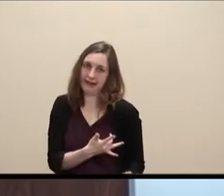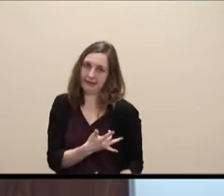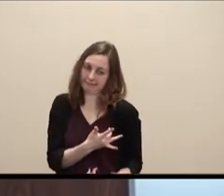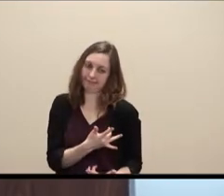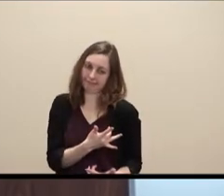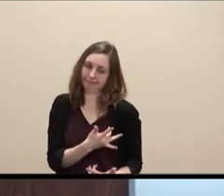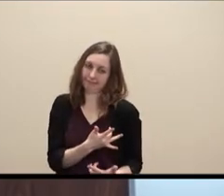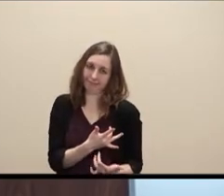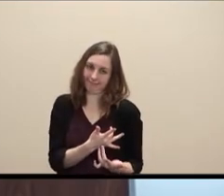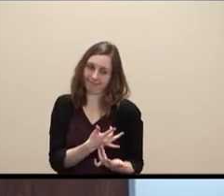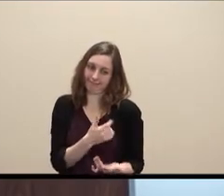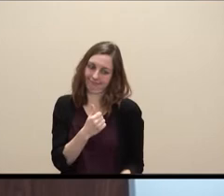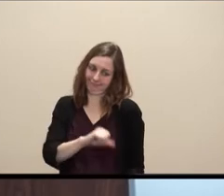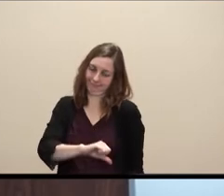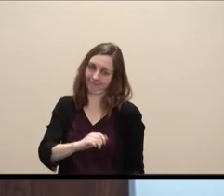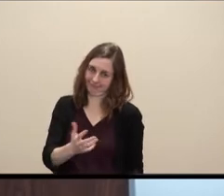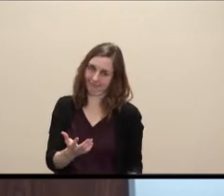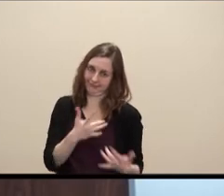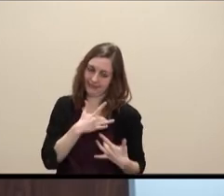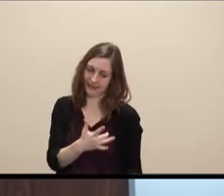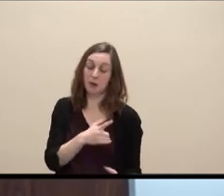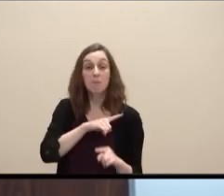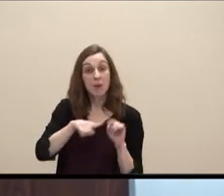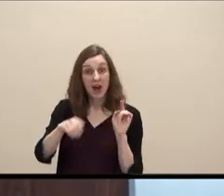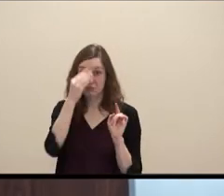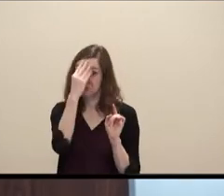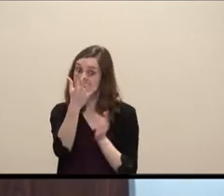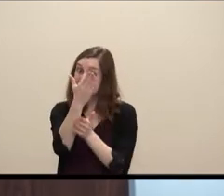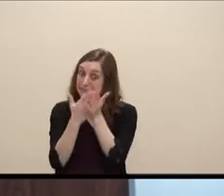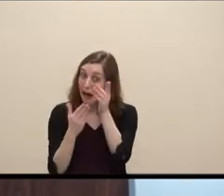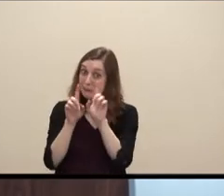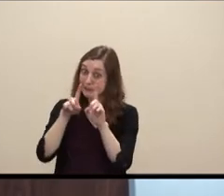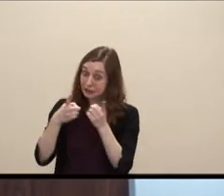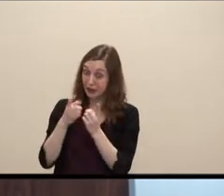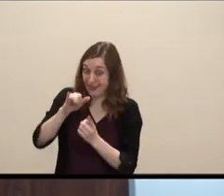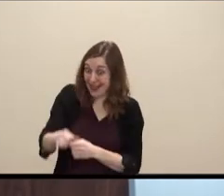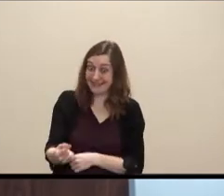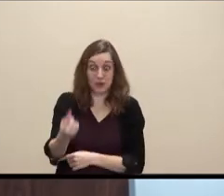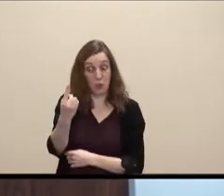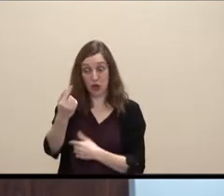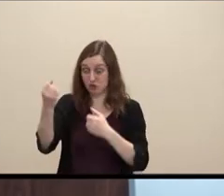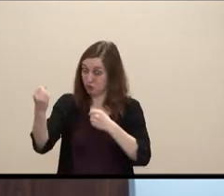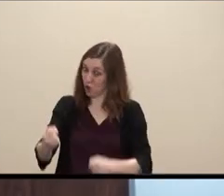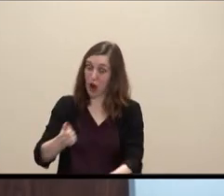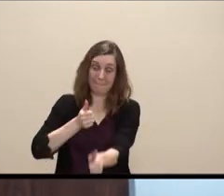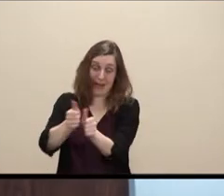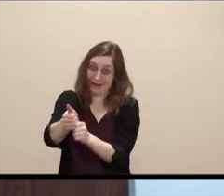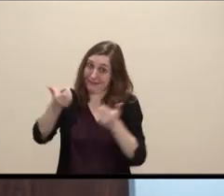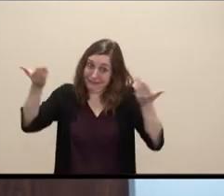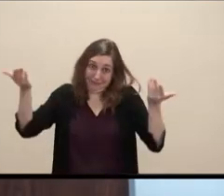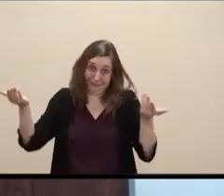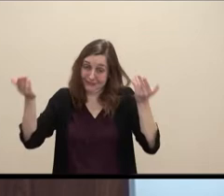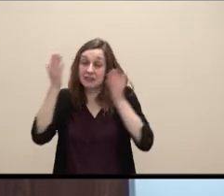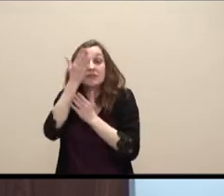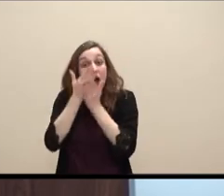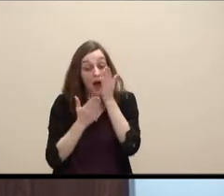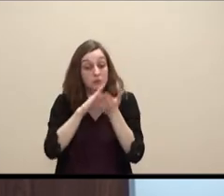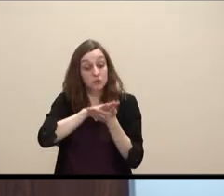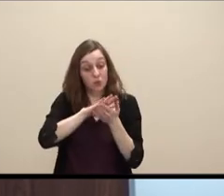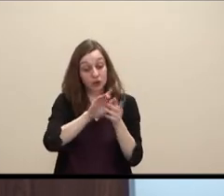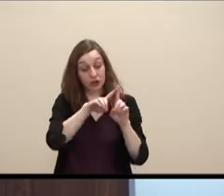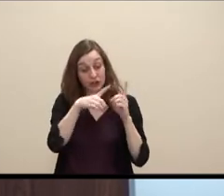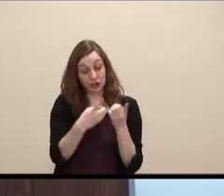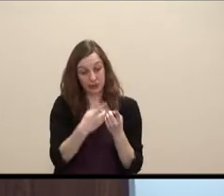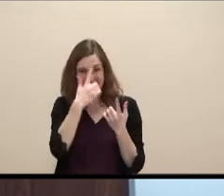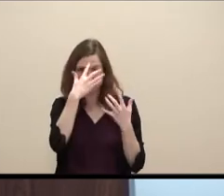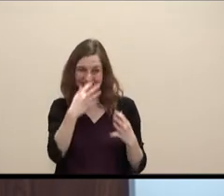Candidly, in some districts, that's the one that passes majority, right? You might see some school districts, they vote